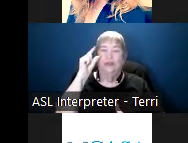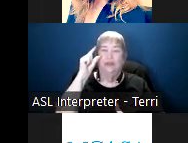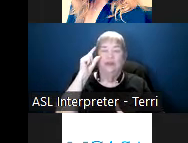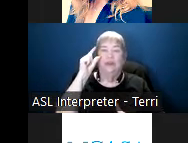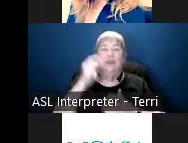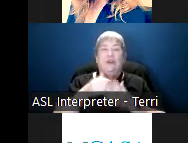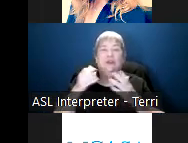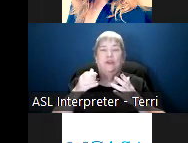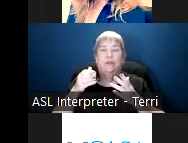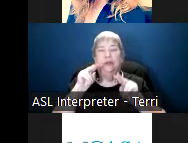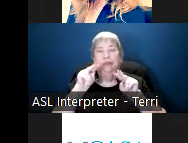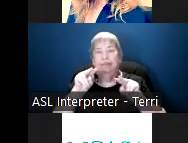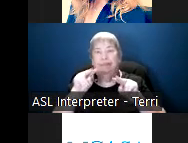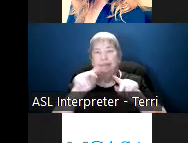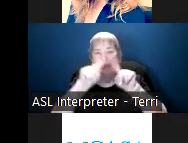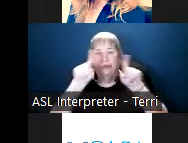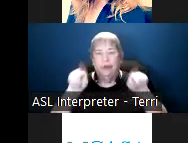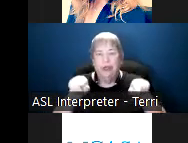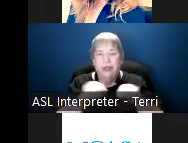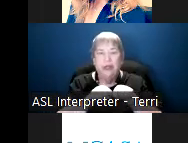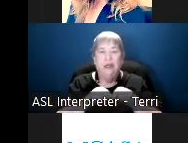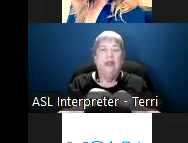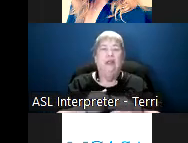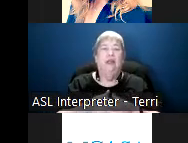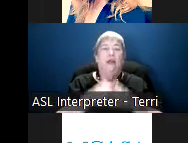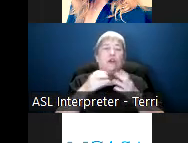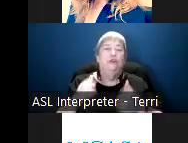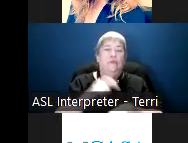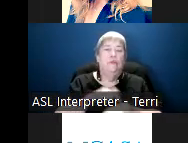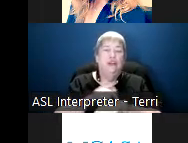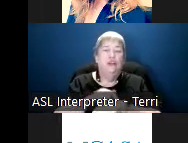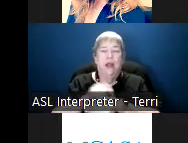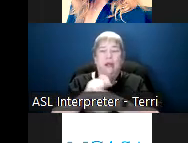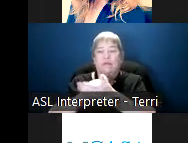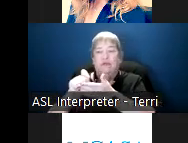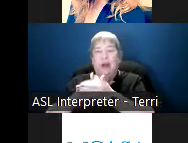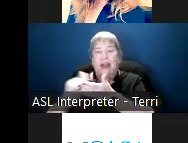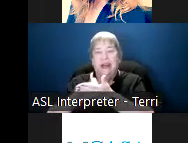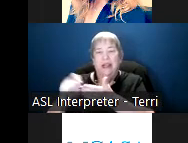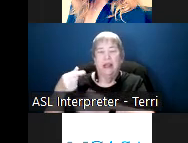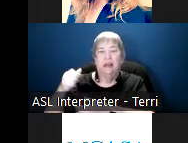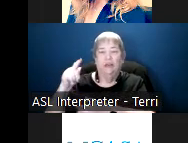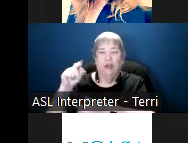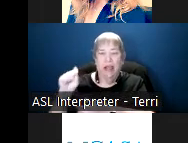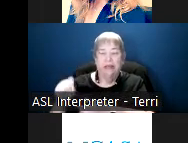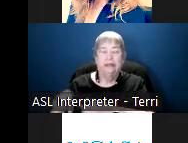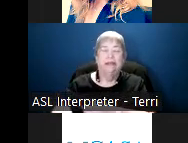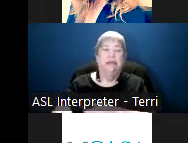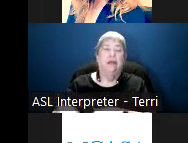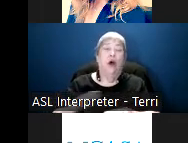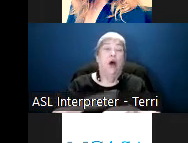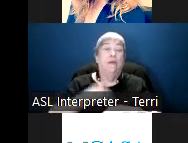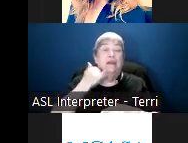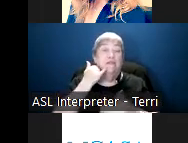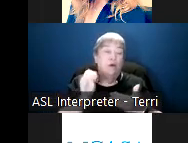grants, too much spending time after that just scrolling on my phone. My eyes will start to twitch pretty badly.